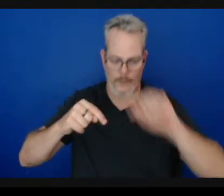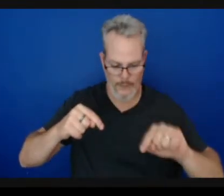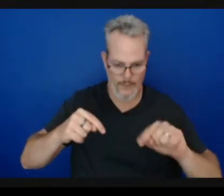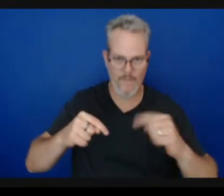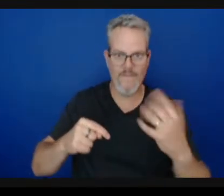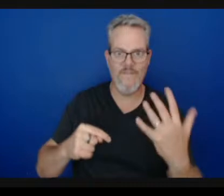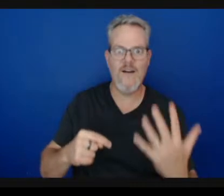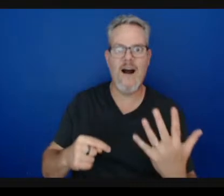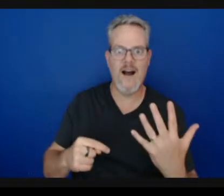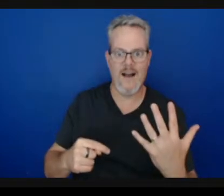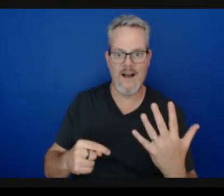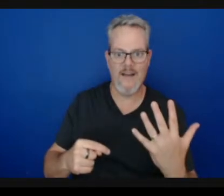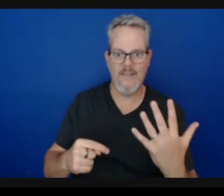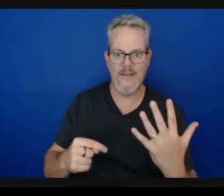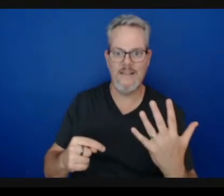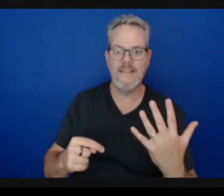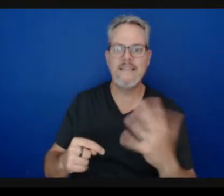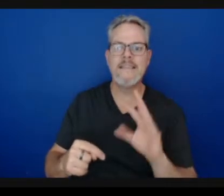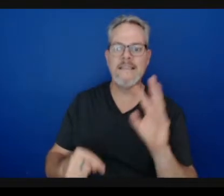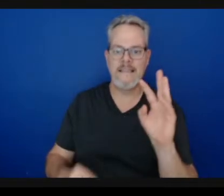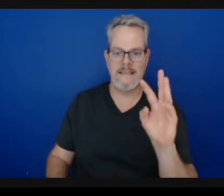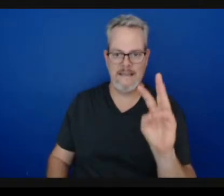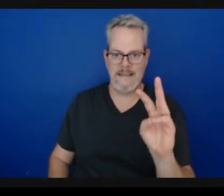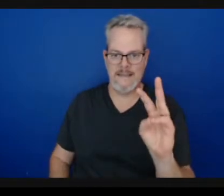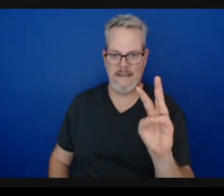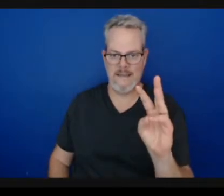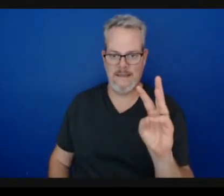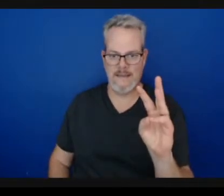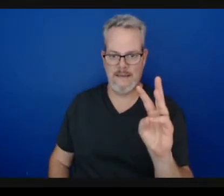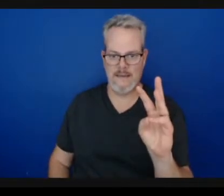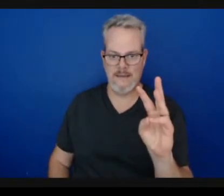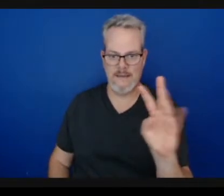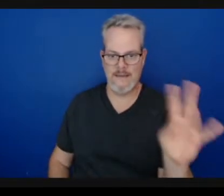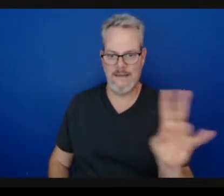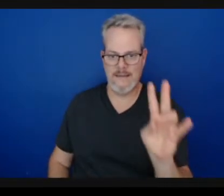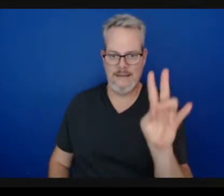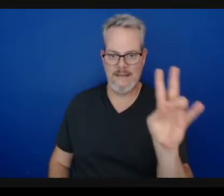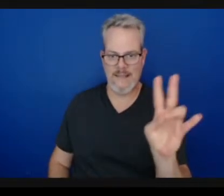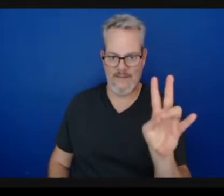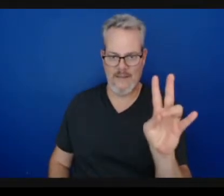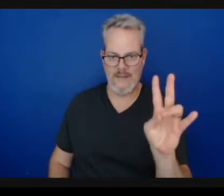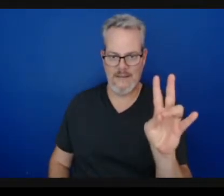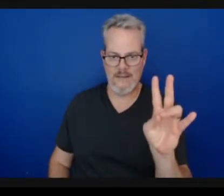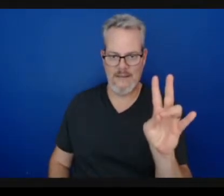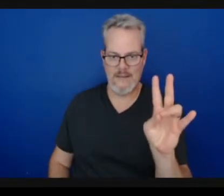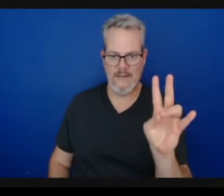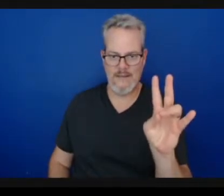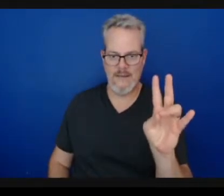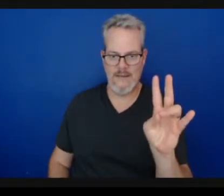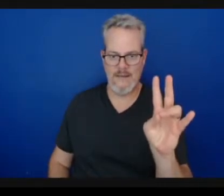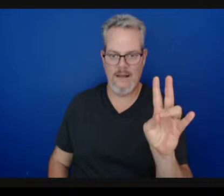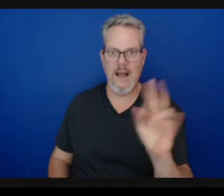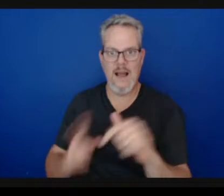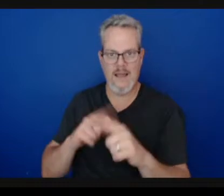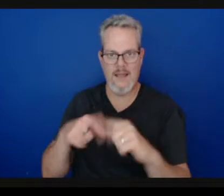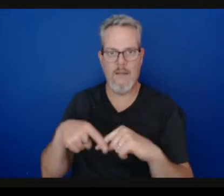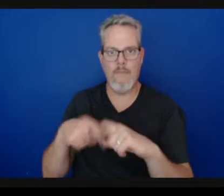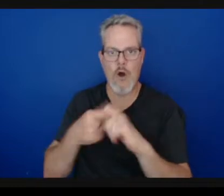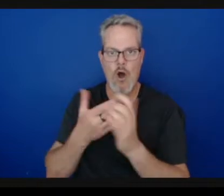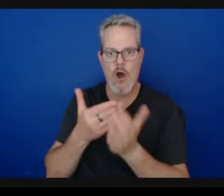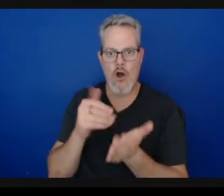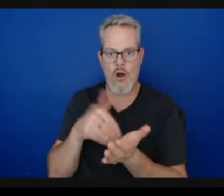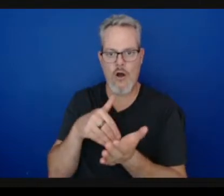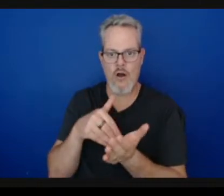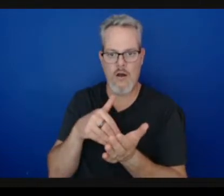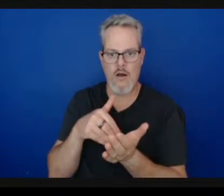over here. 6, up rift. 7 wiggles back over here. And then another.